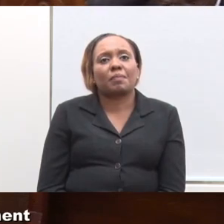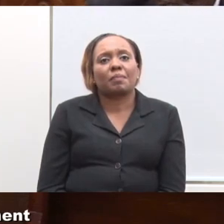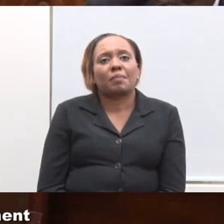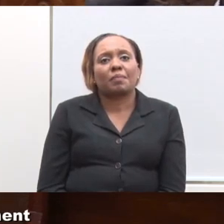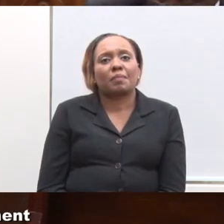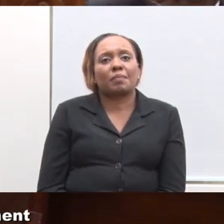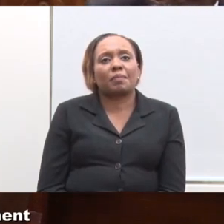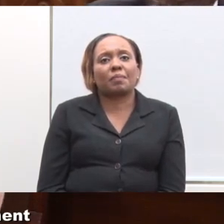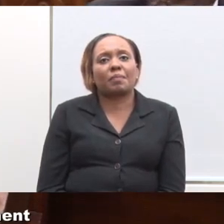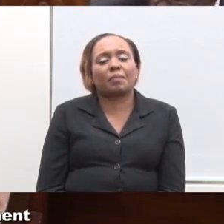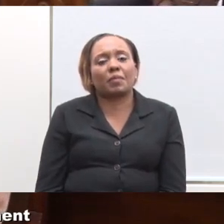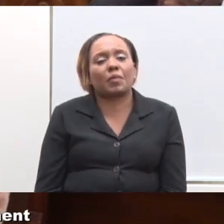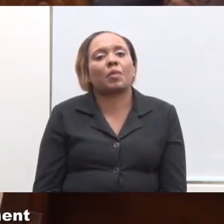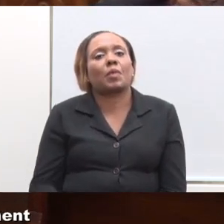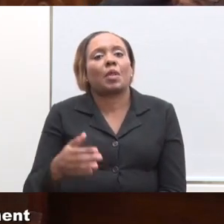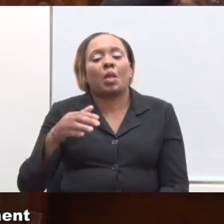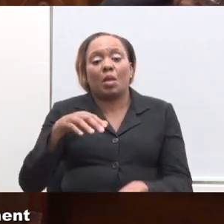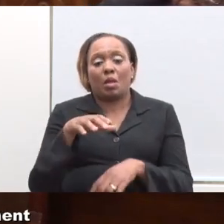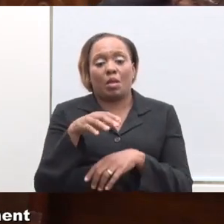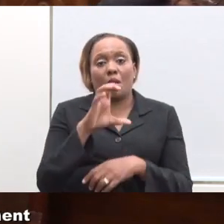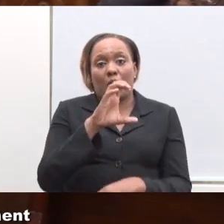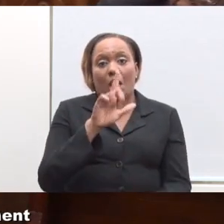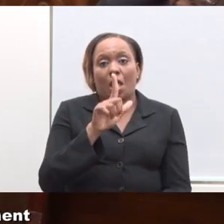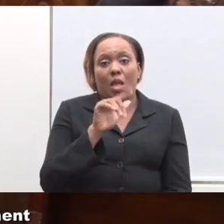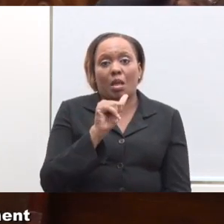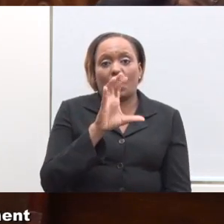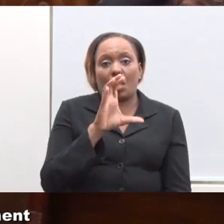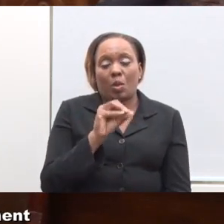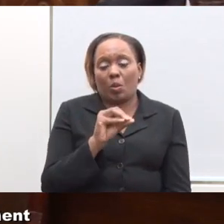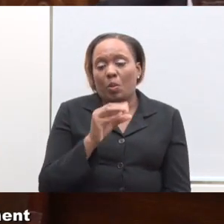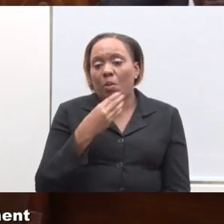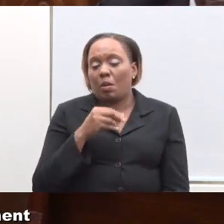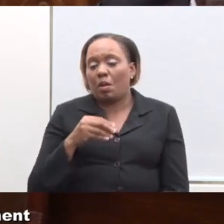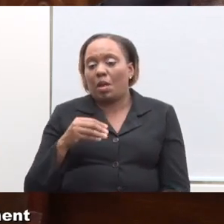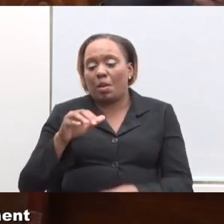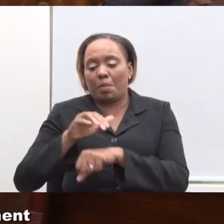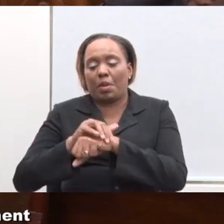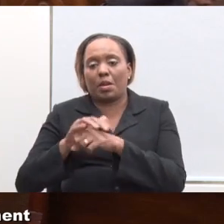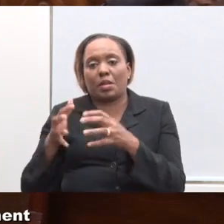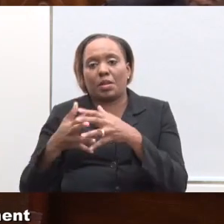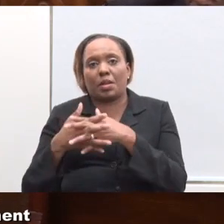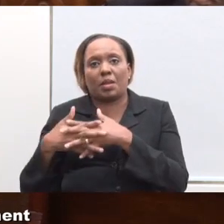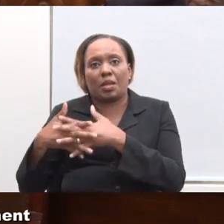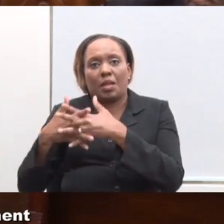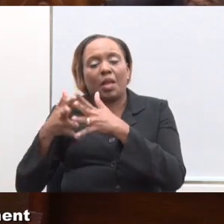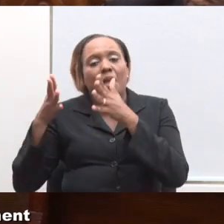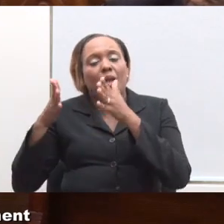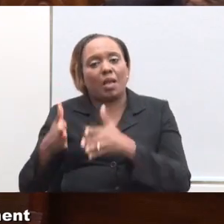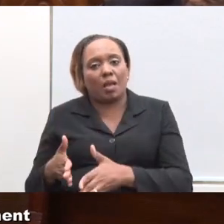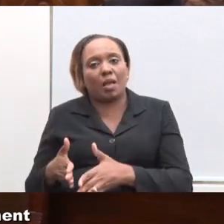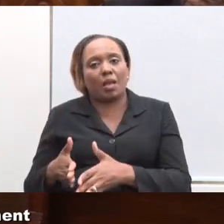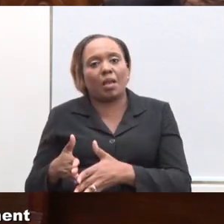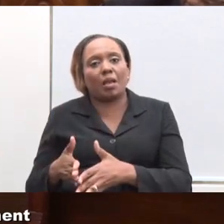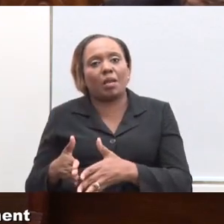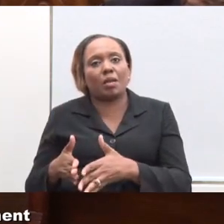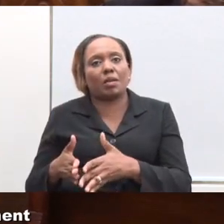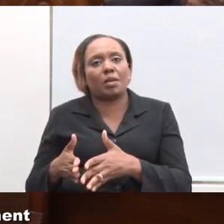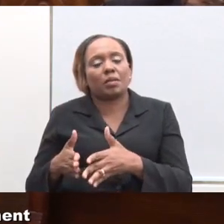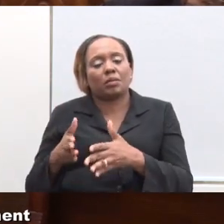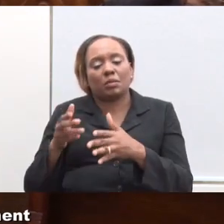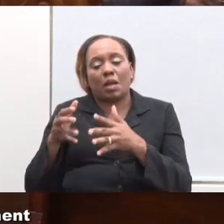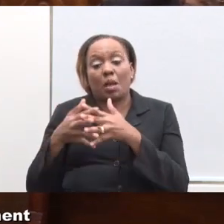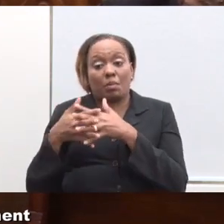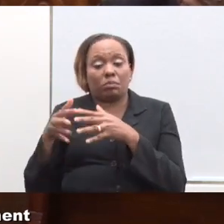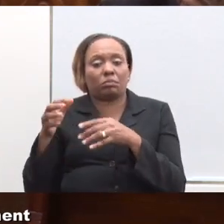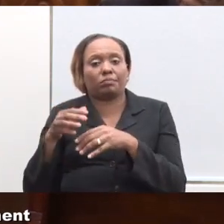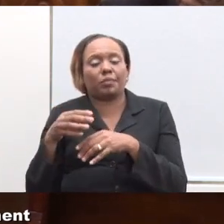for British American and CLECO, but would have received only the equivalent of $60 million or so in assets.